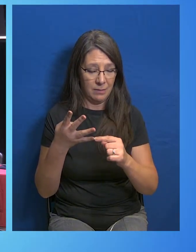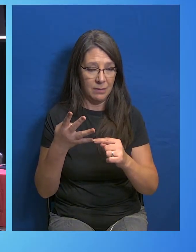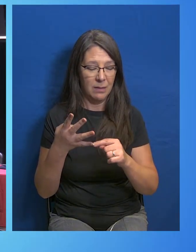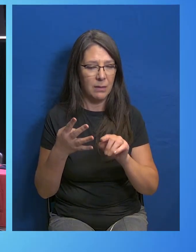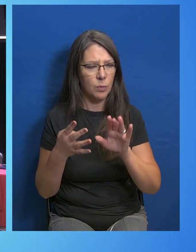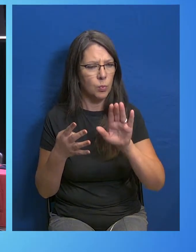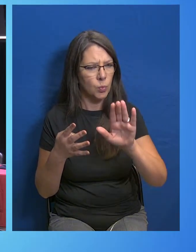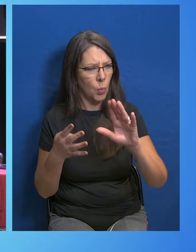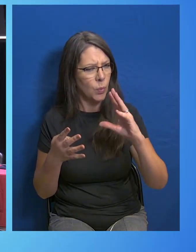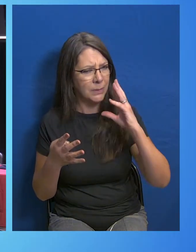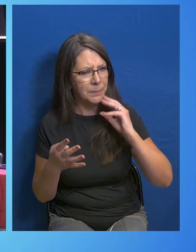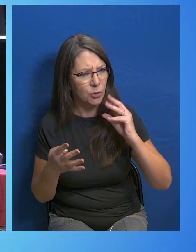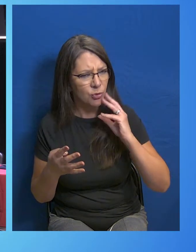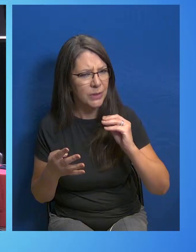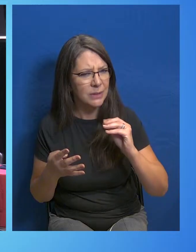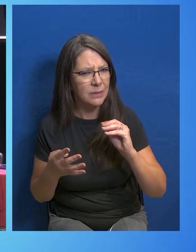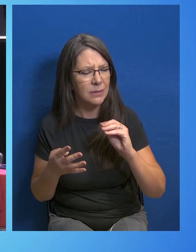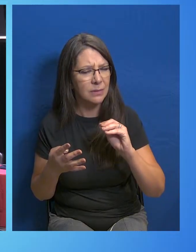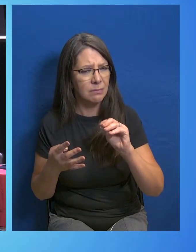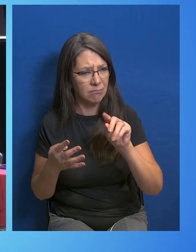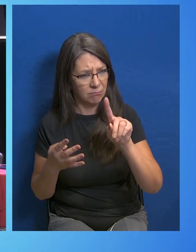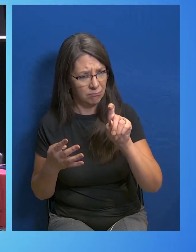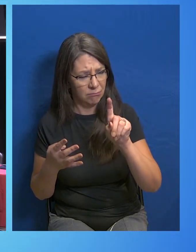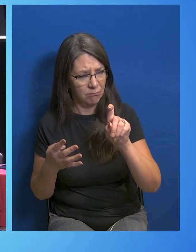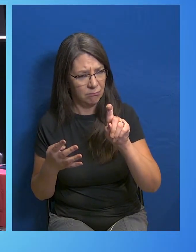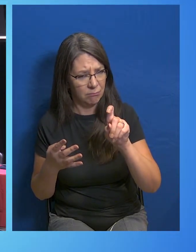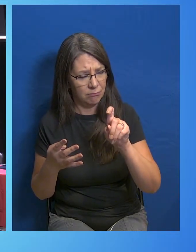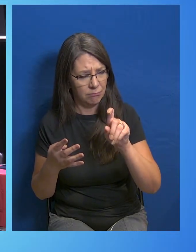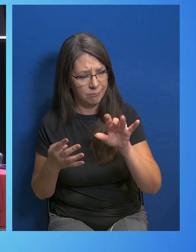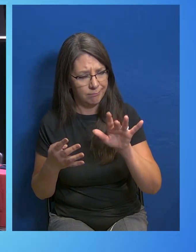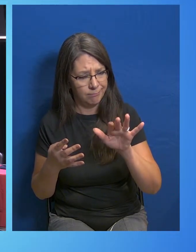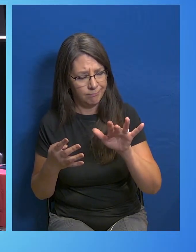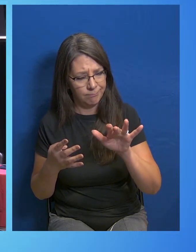experience, the state?